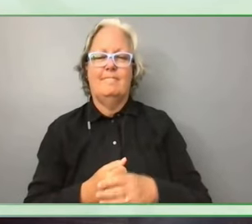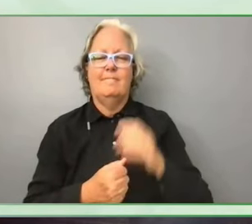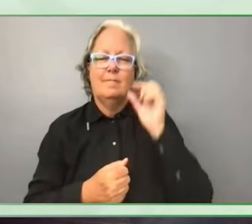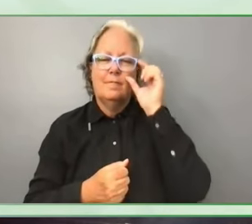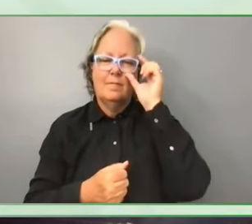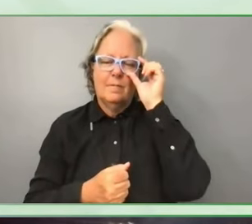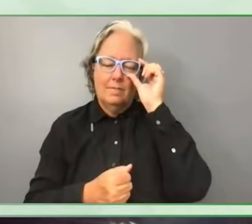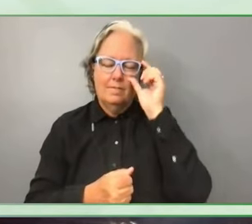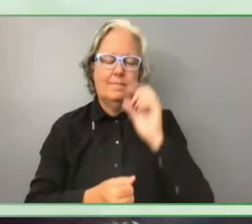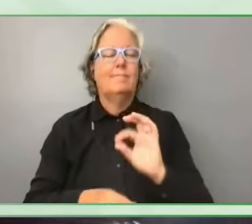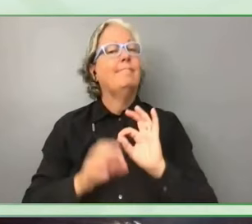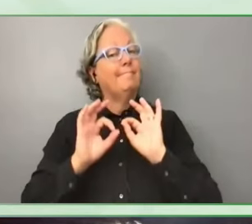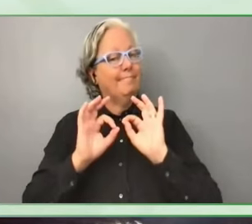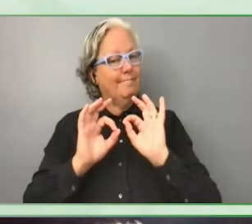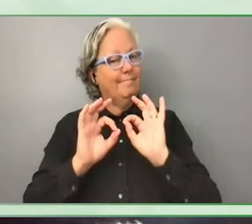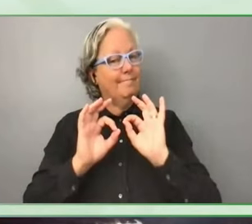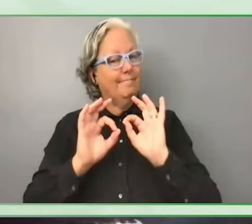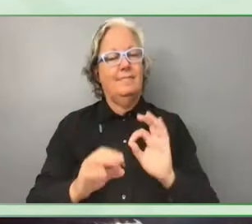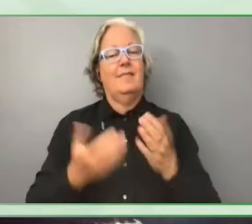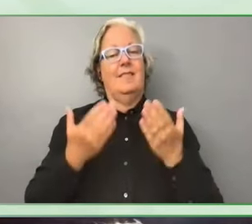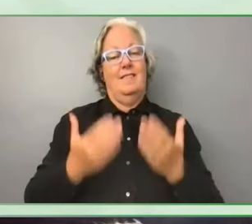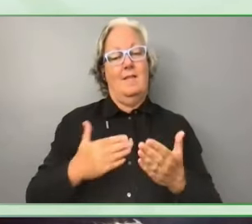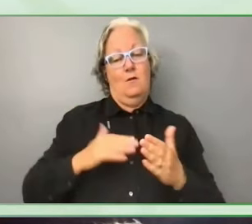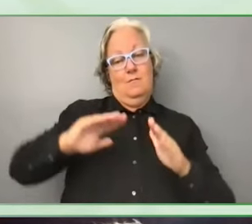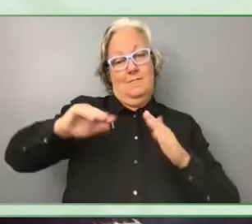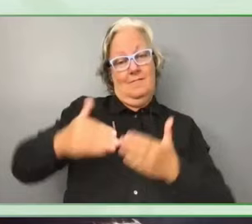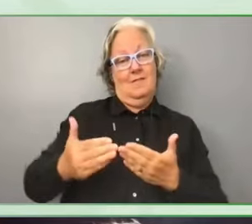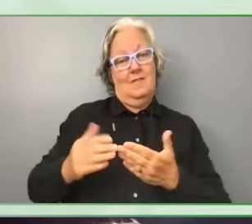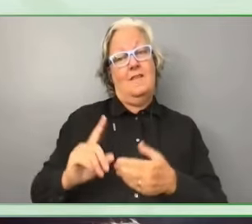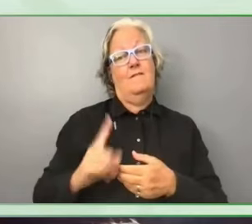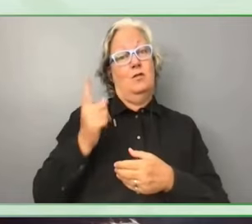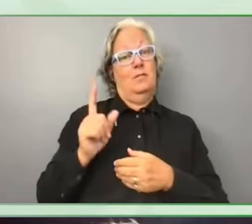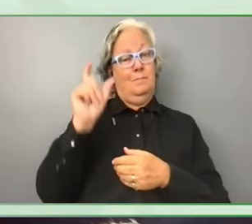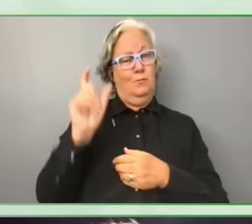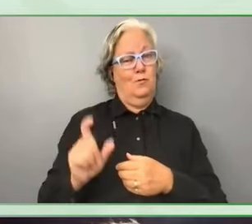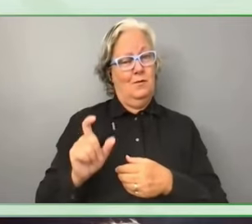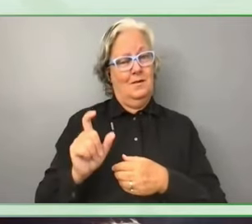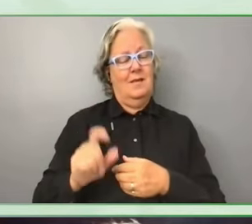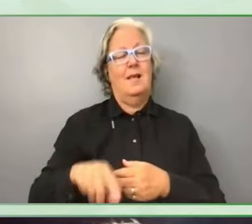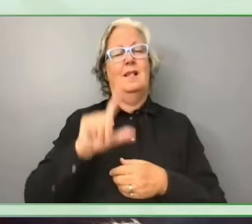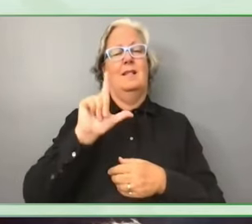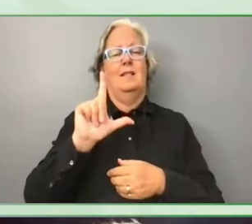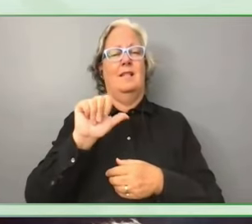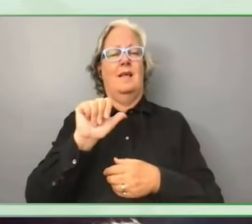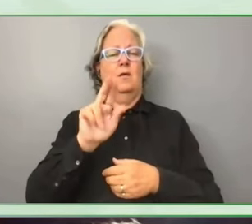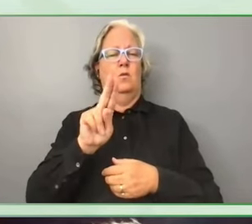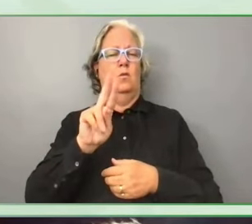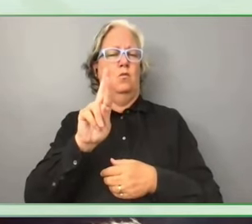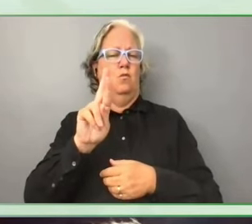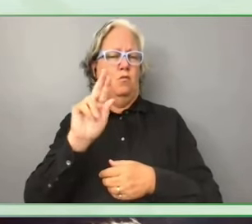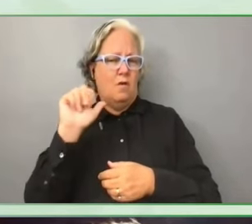Without further ado, I'll introduce the first panelist, Laura HONDERS.